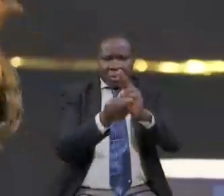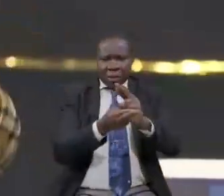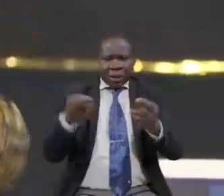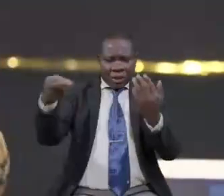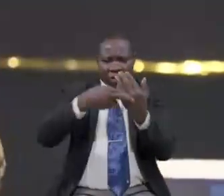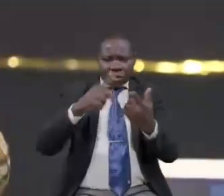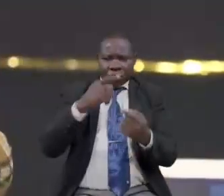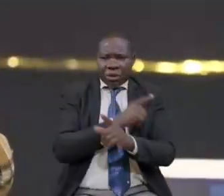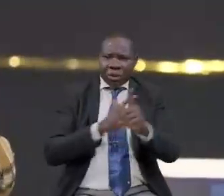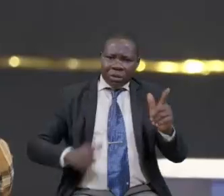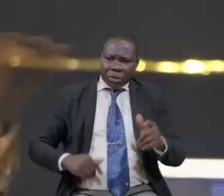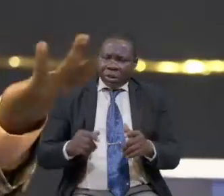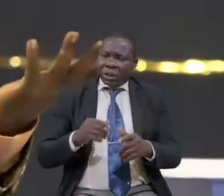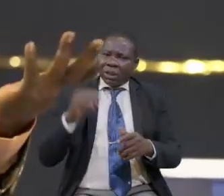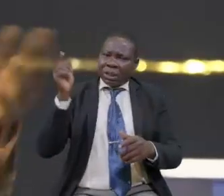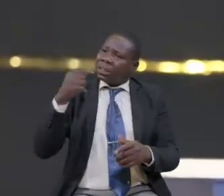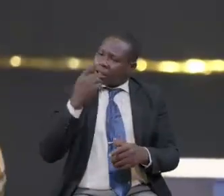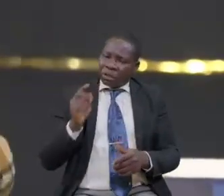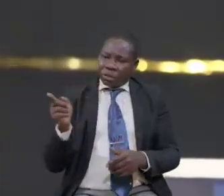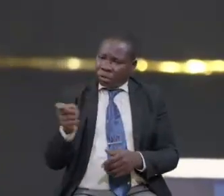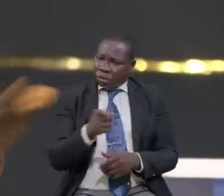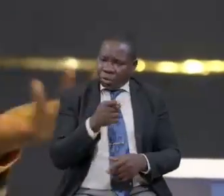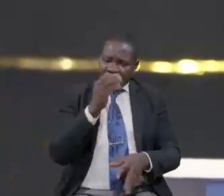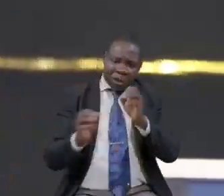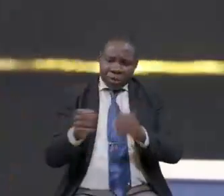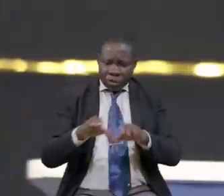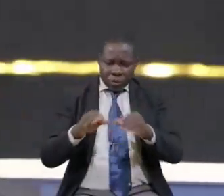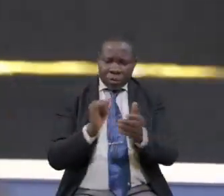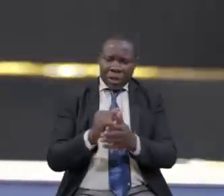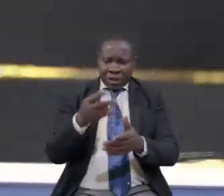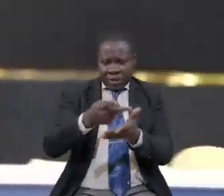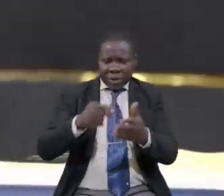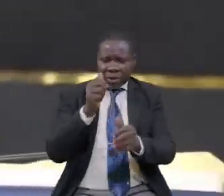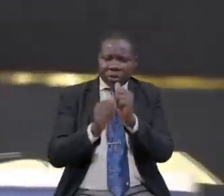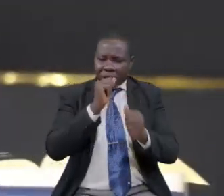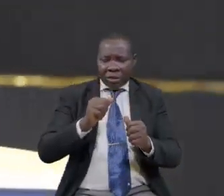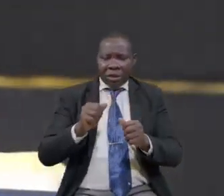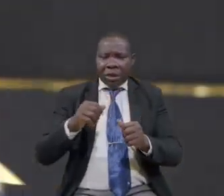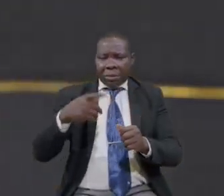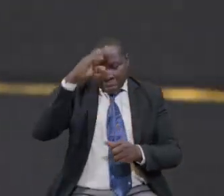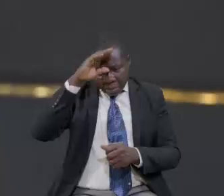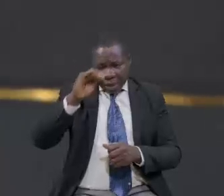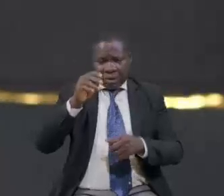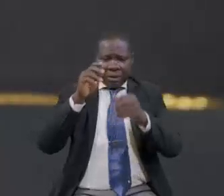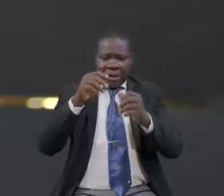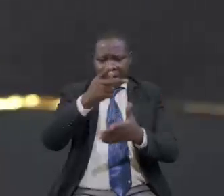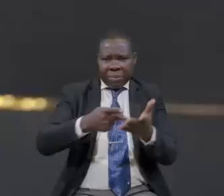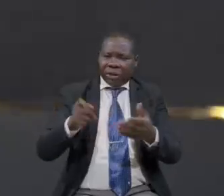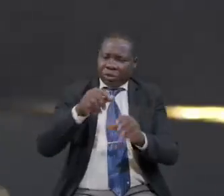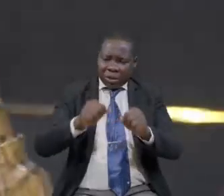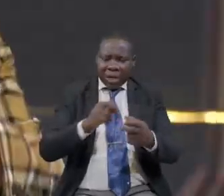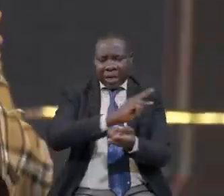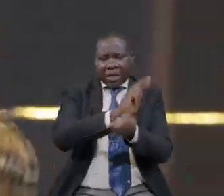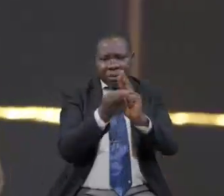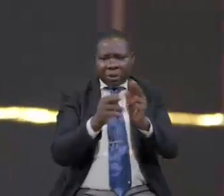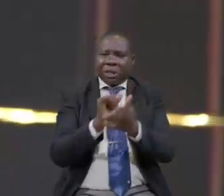that part, which is the human part. You can repent, that's why I told you to repent. You can turn, that's why I told you to turn.